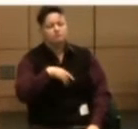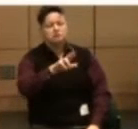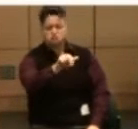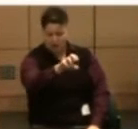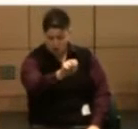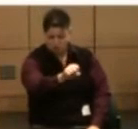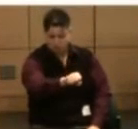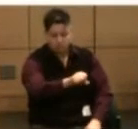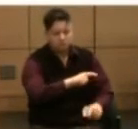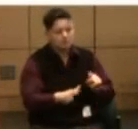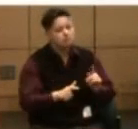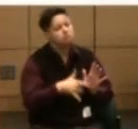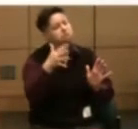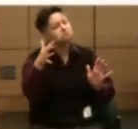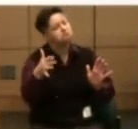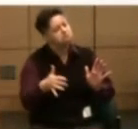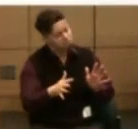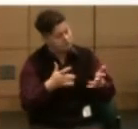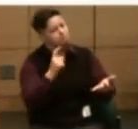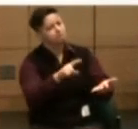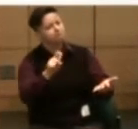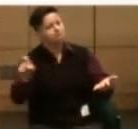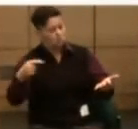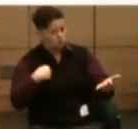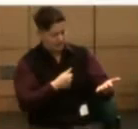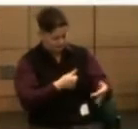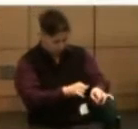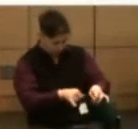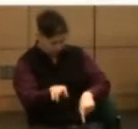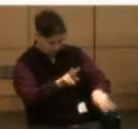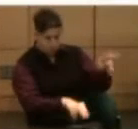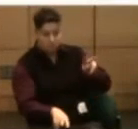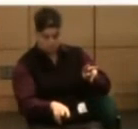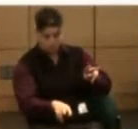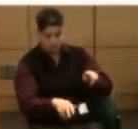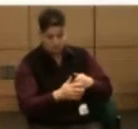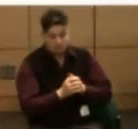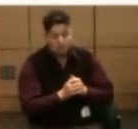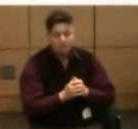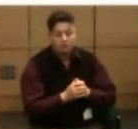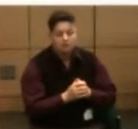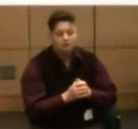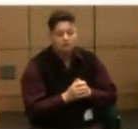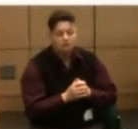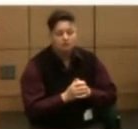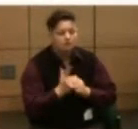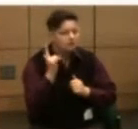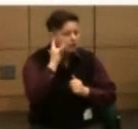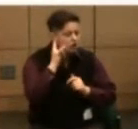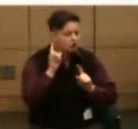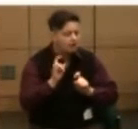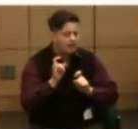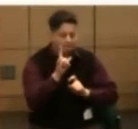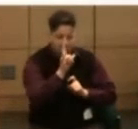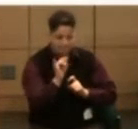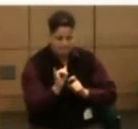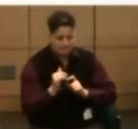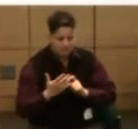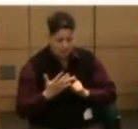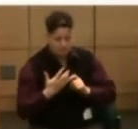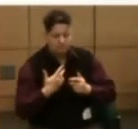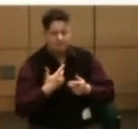nevertheless, that's one thing that's our task to look for. And I mentioned a little bit about the ear exam. The other important thing is, of